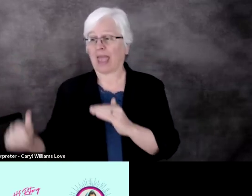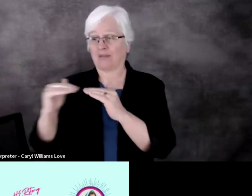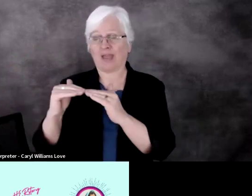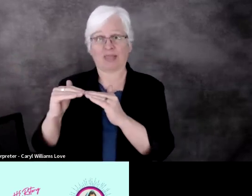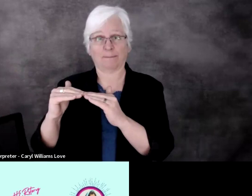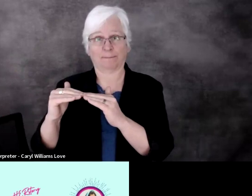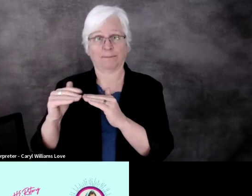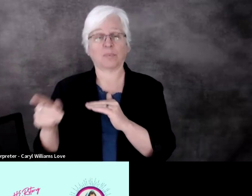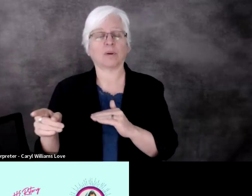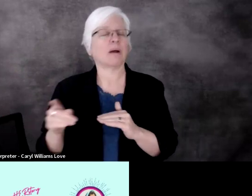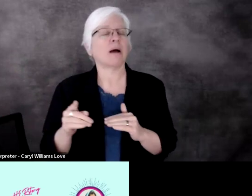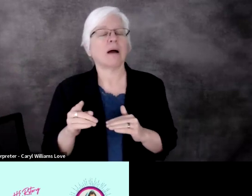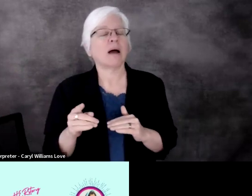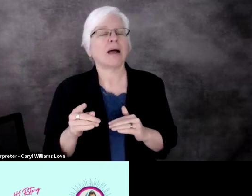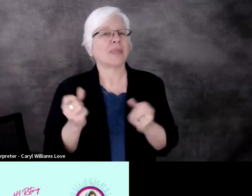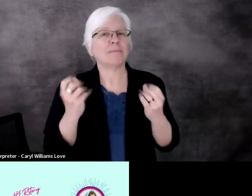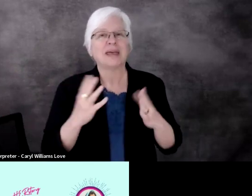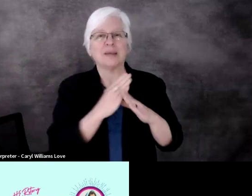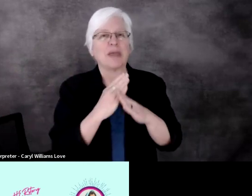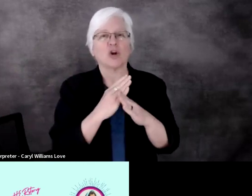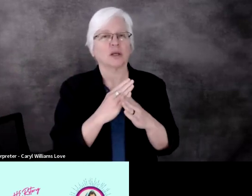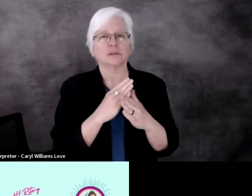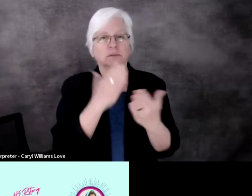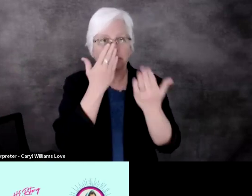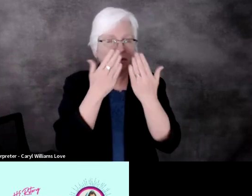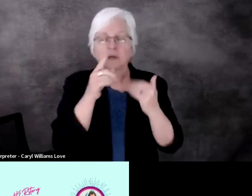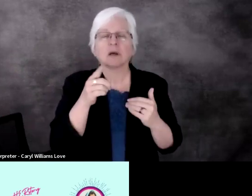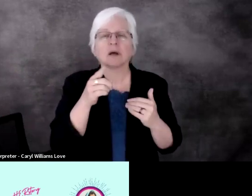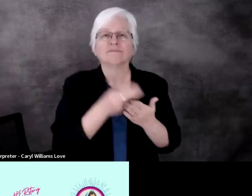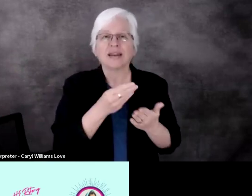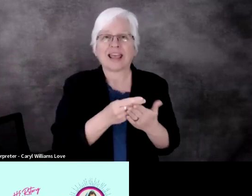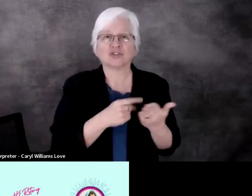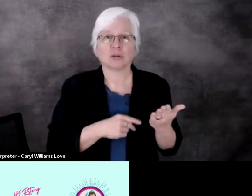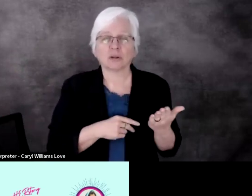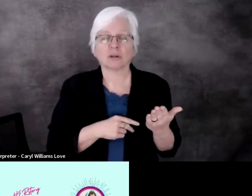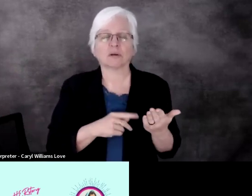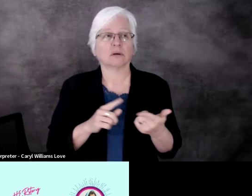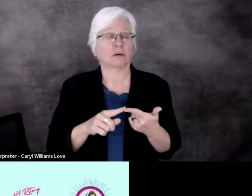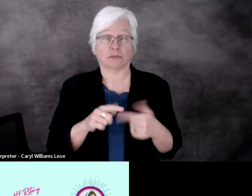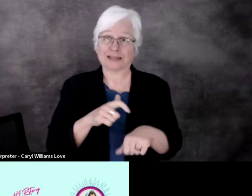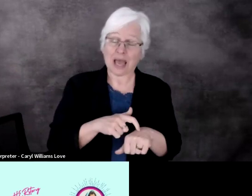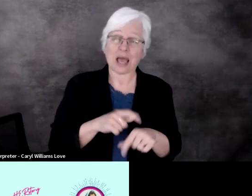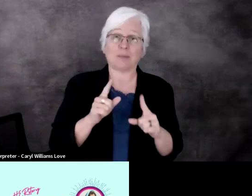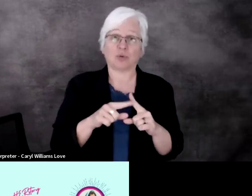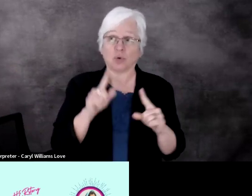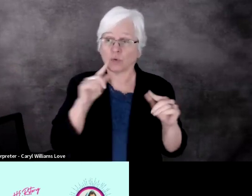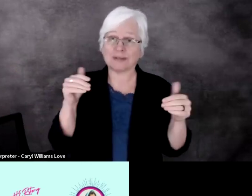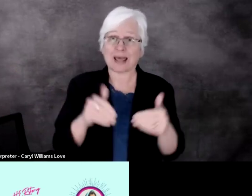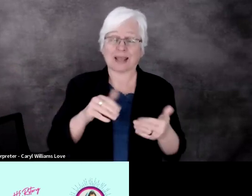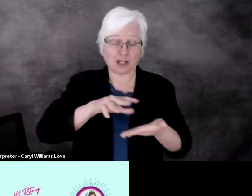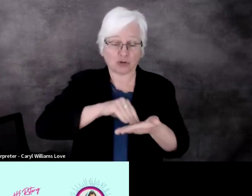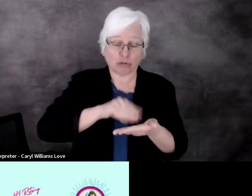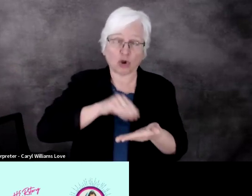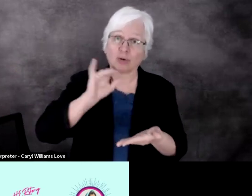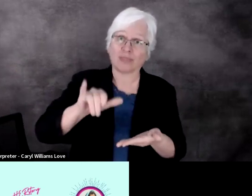many of it is financial, the ability to have the time to dedicate to learn this